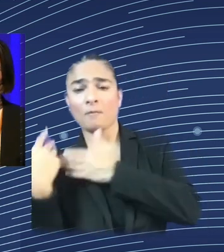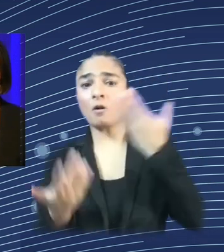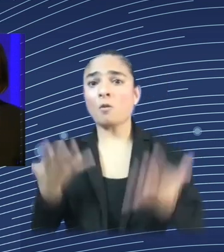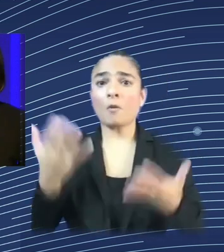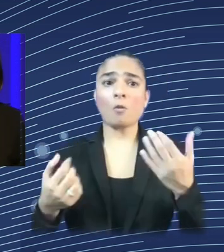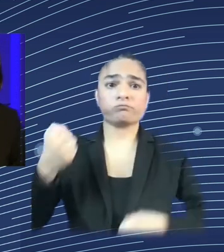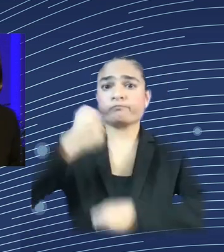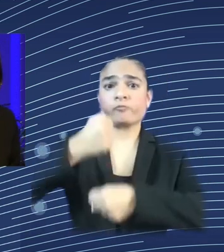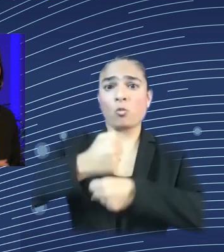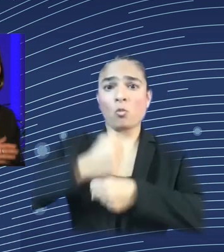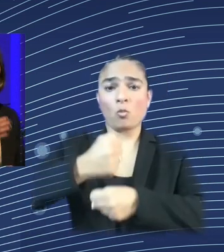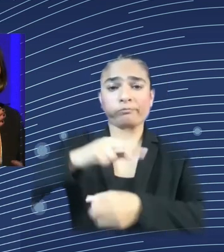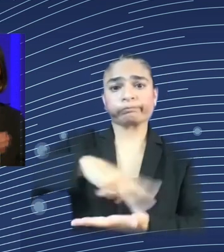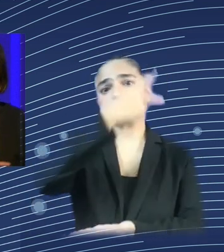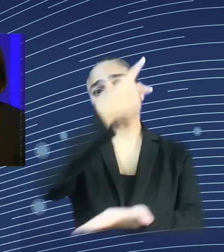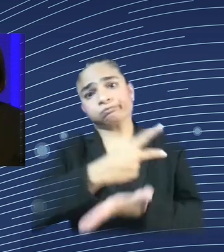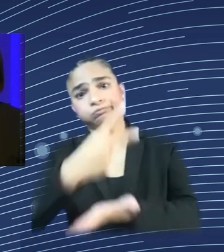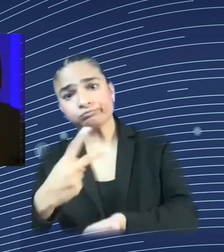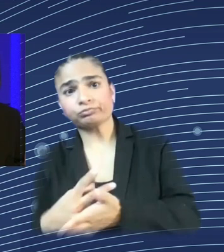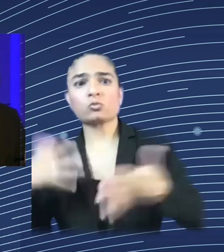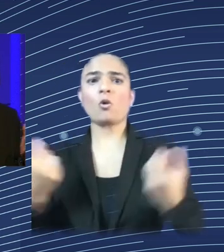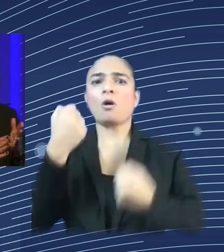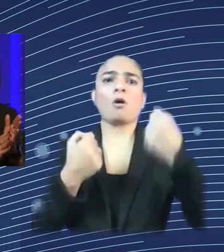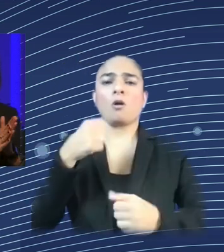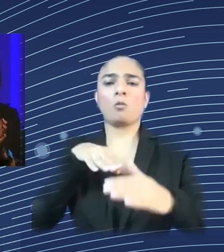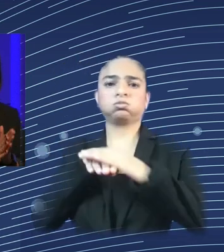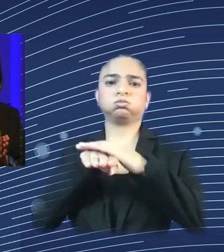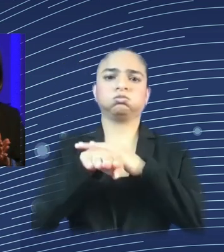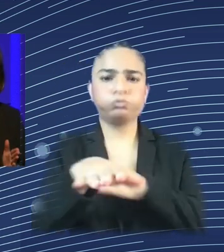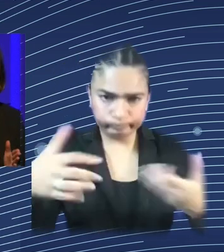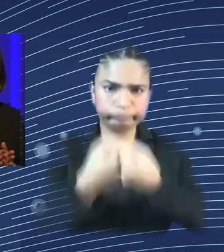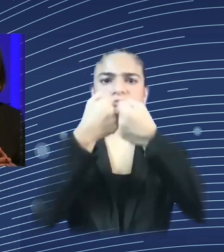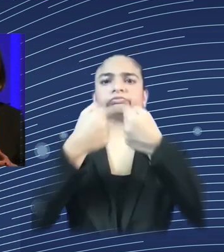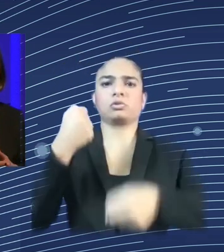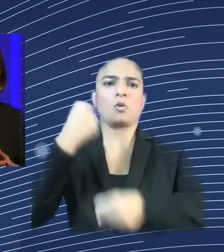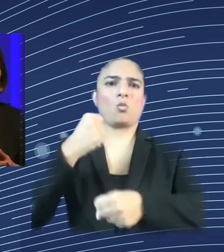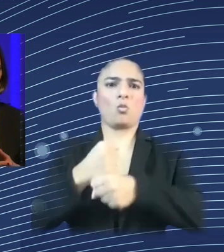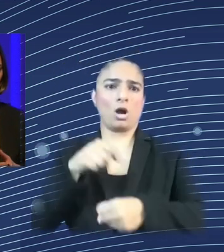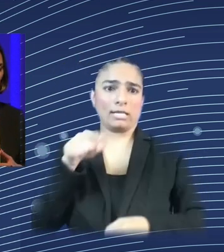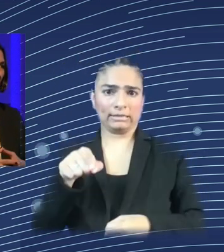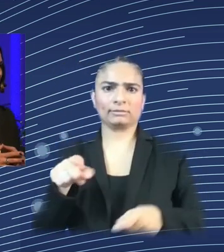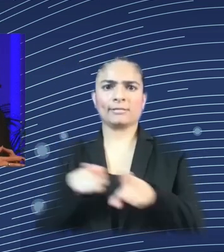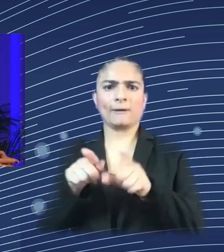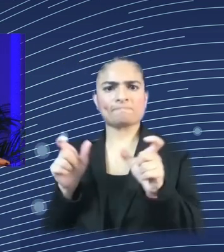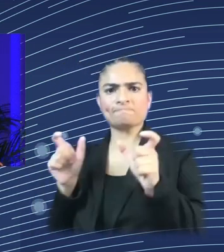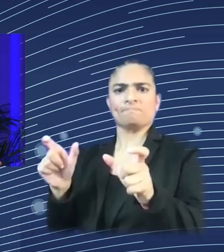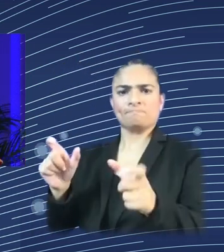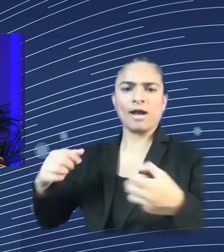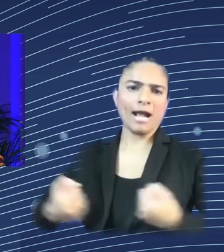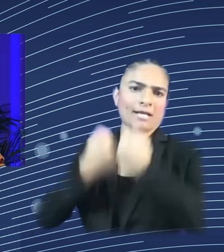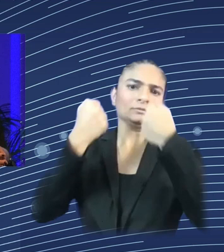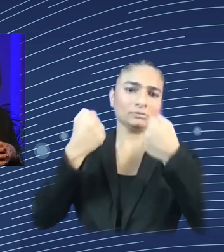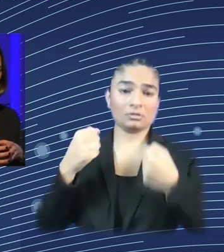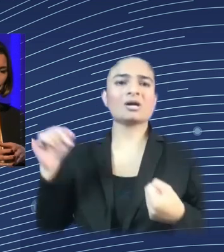of public services, where administration and citizens meet more directly. For example, in